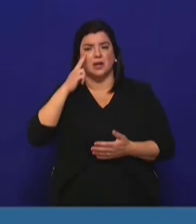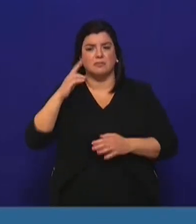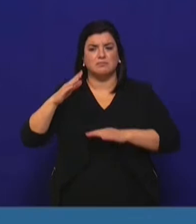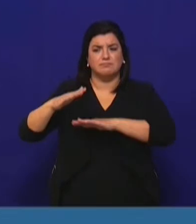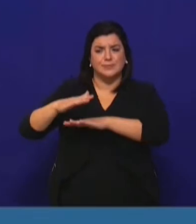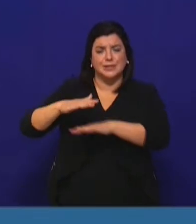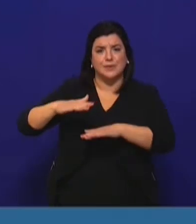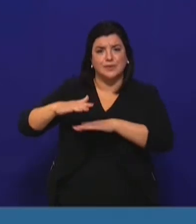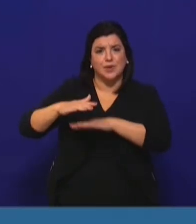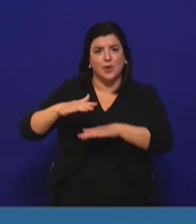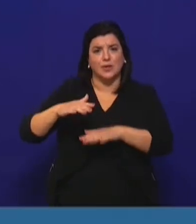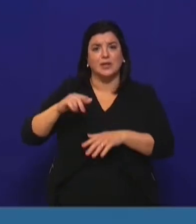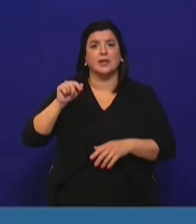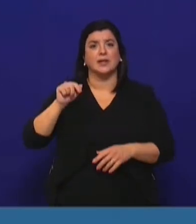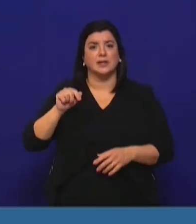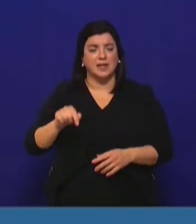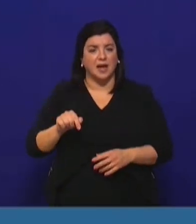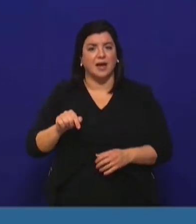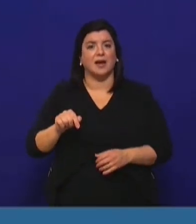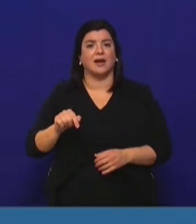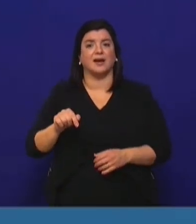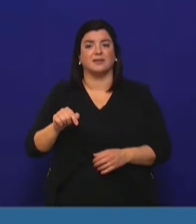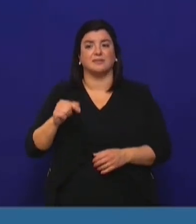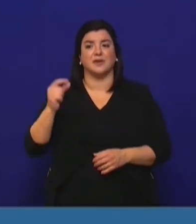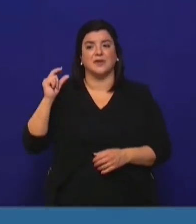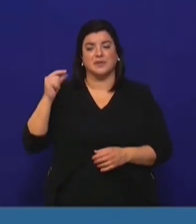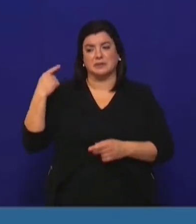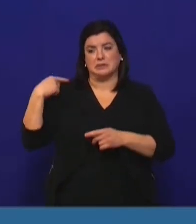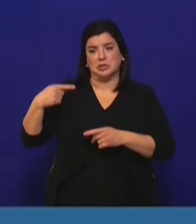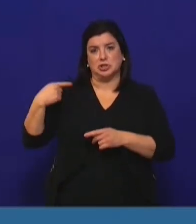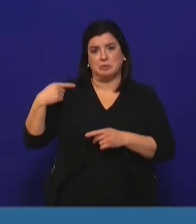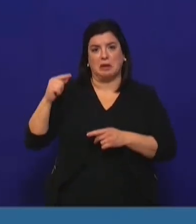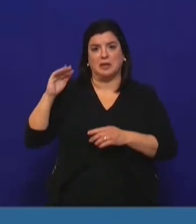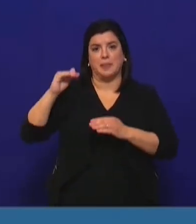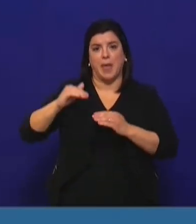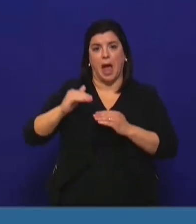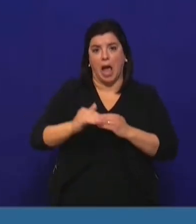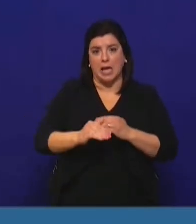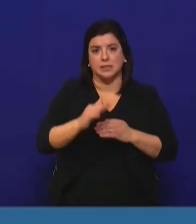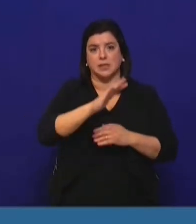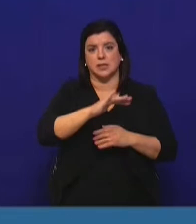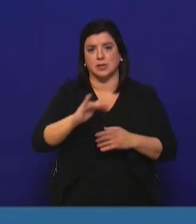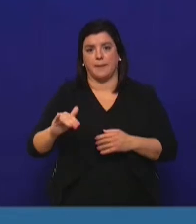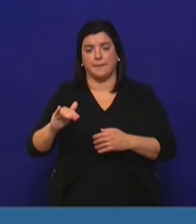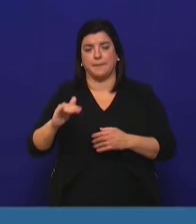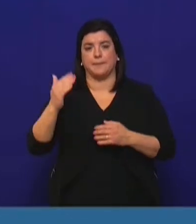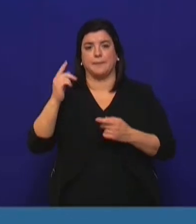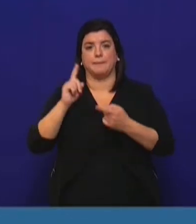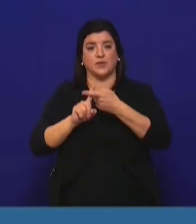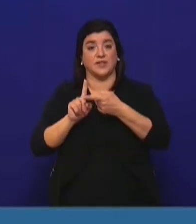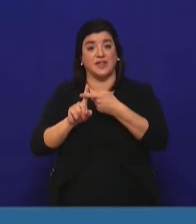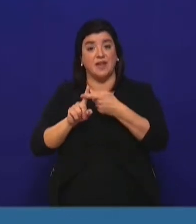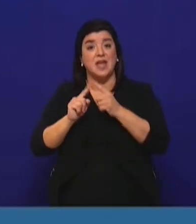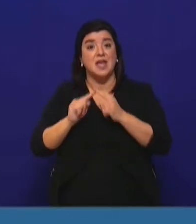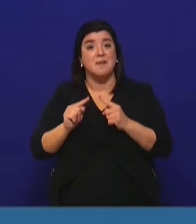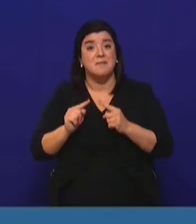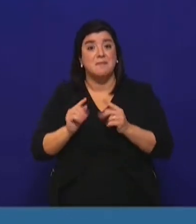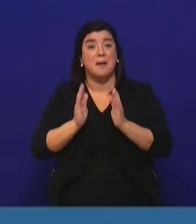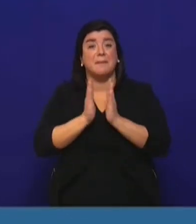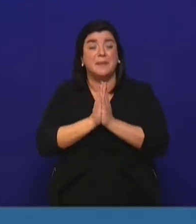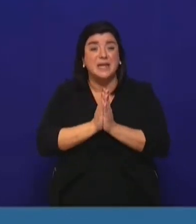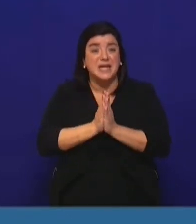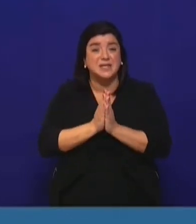vera dal-aħħar ġranet in-numru ta' każijiet naqsu. Però nappellalkom li huwa importanti li